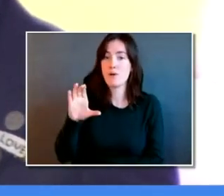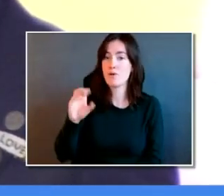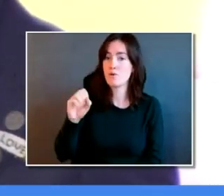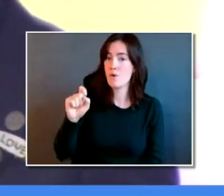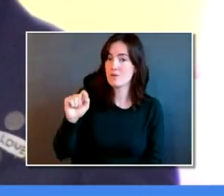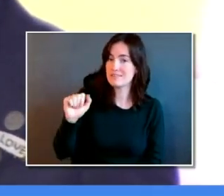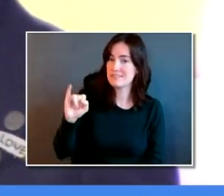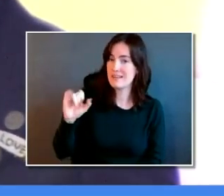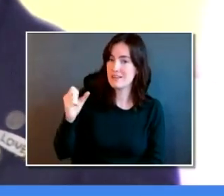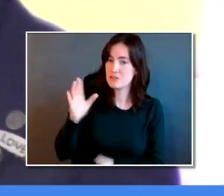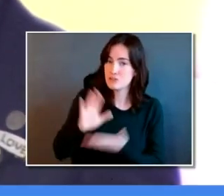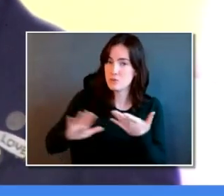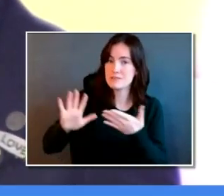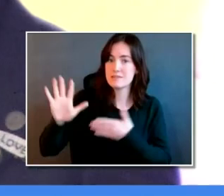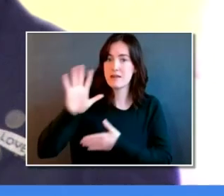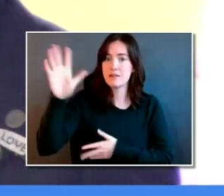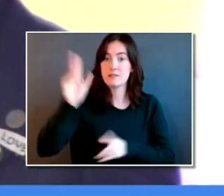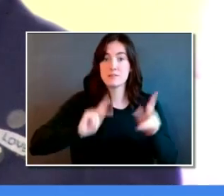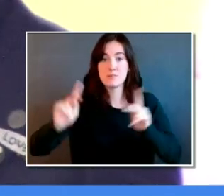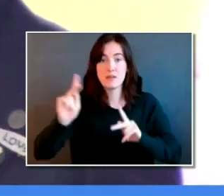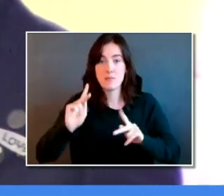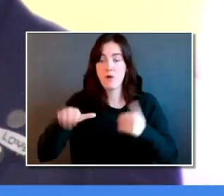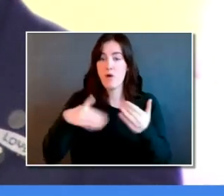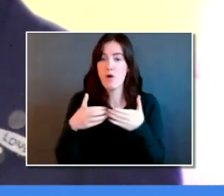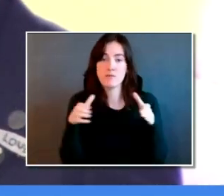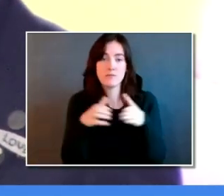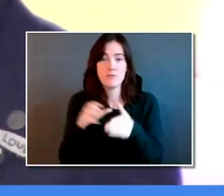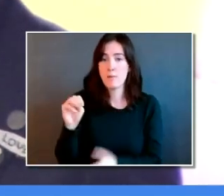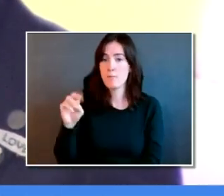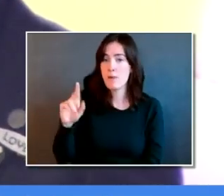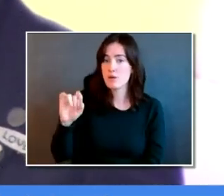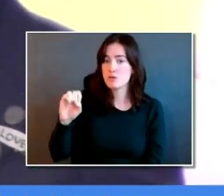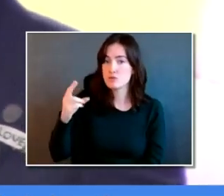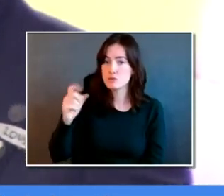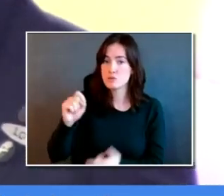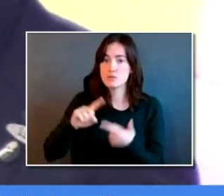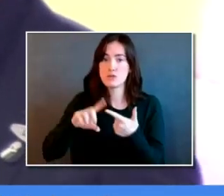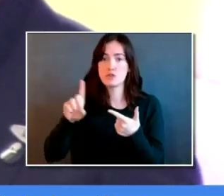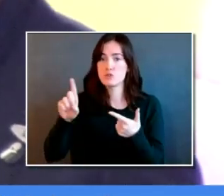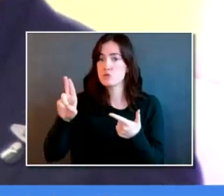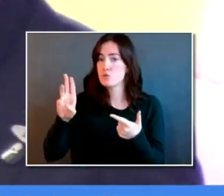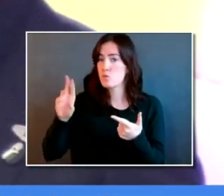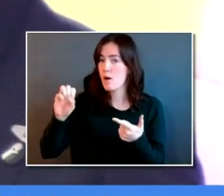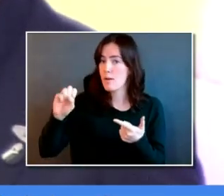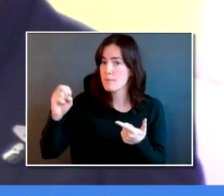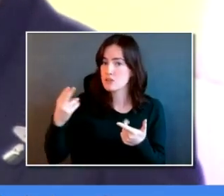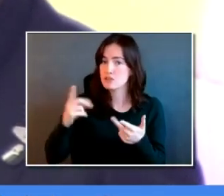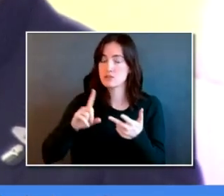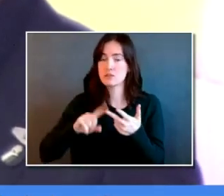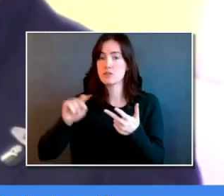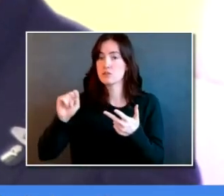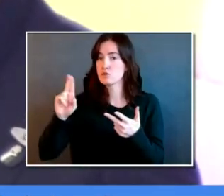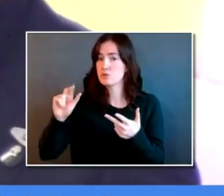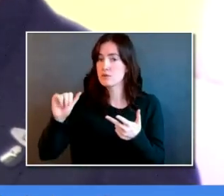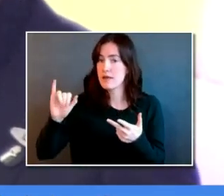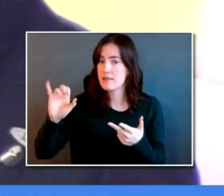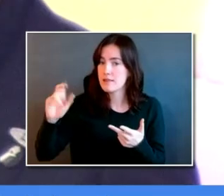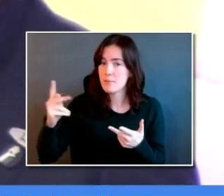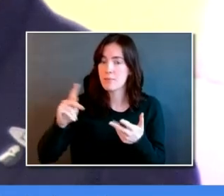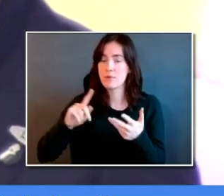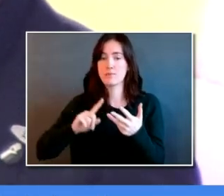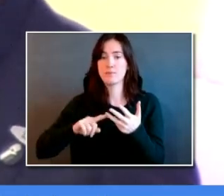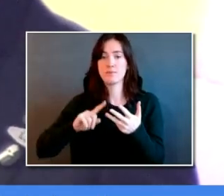all bandwidth within the Muckleshoot, Suquamish, Duwamish, Tulalip, and Tulalip,